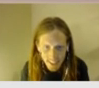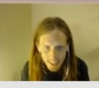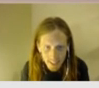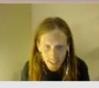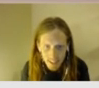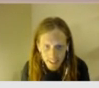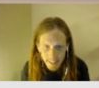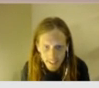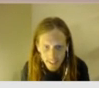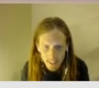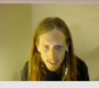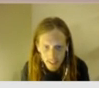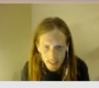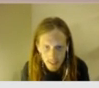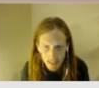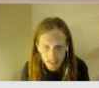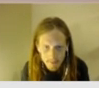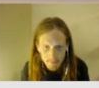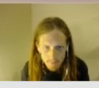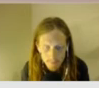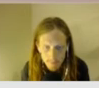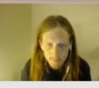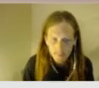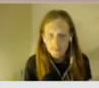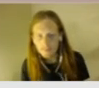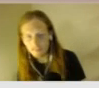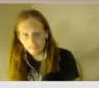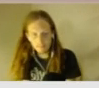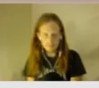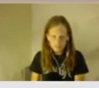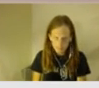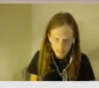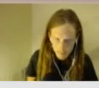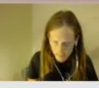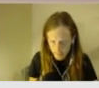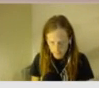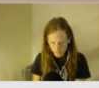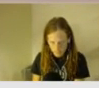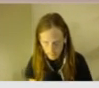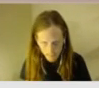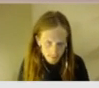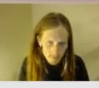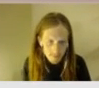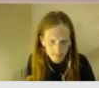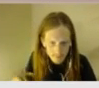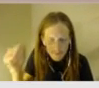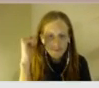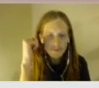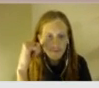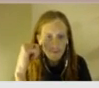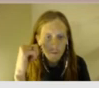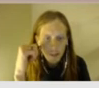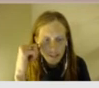hungry, coming back to Houston to be able to do that, you know, to push my photography to the next step,